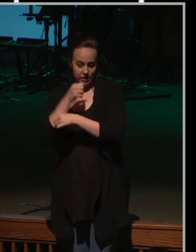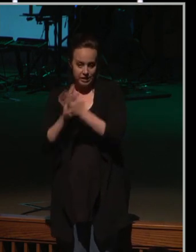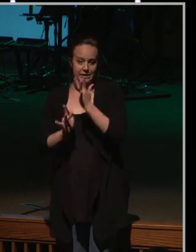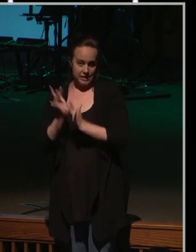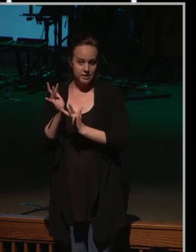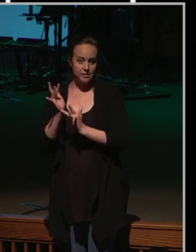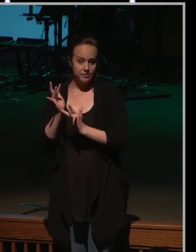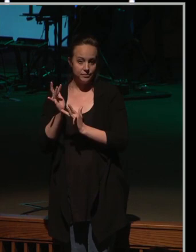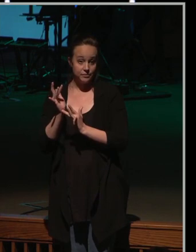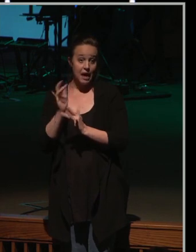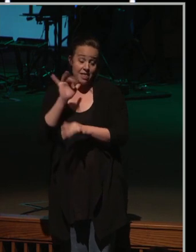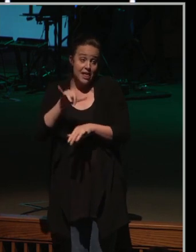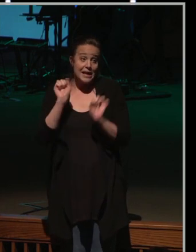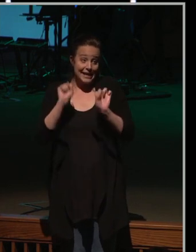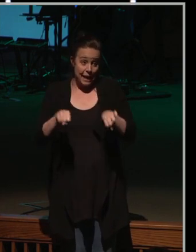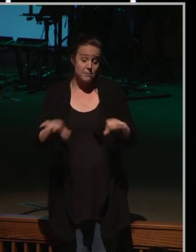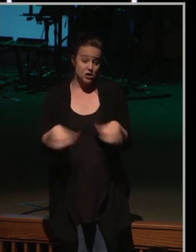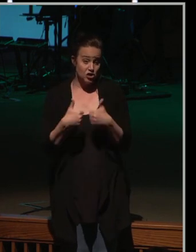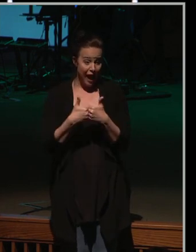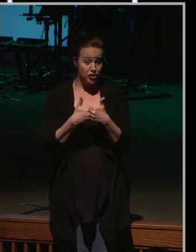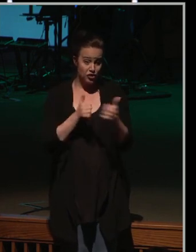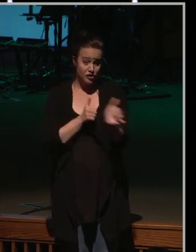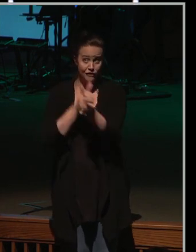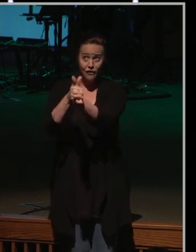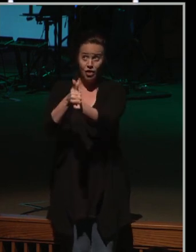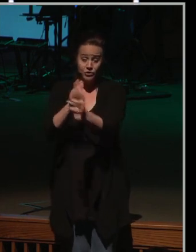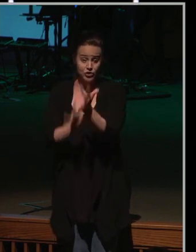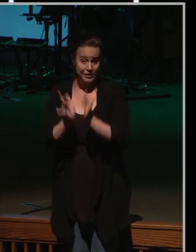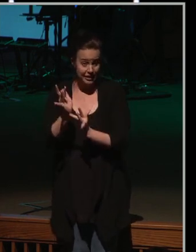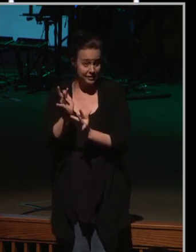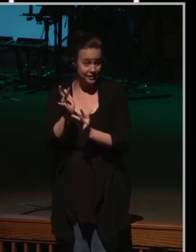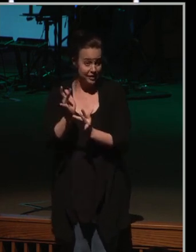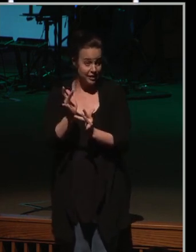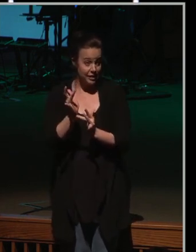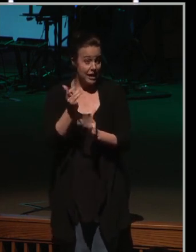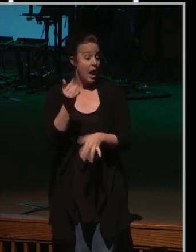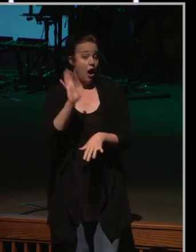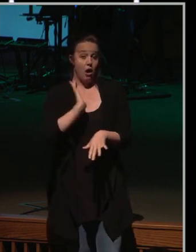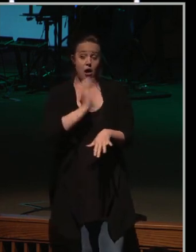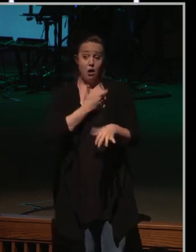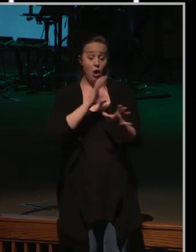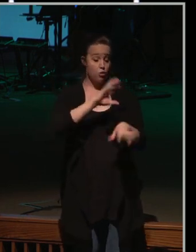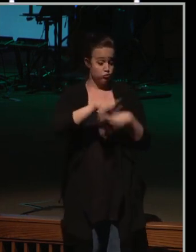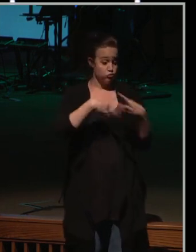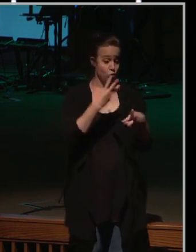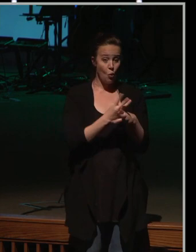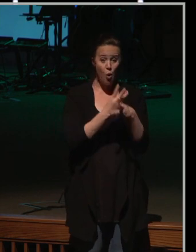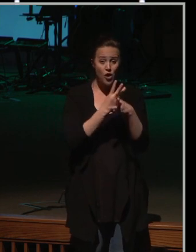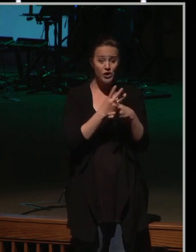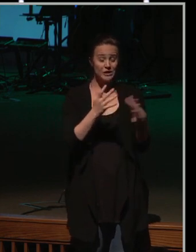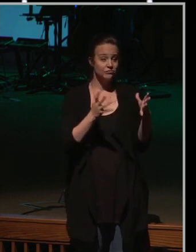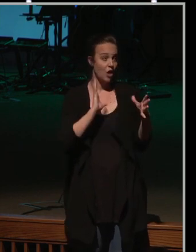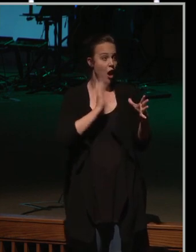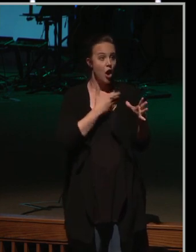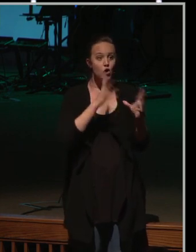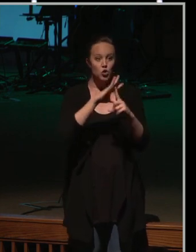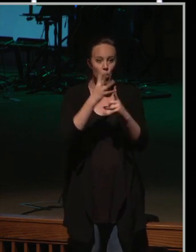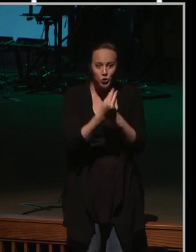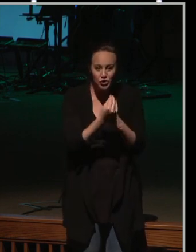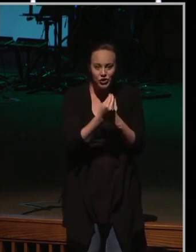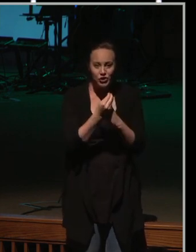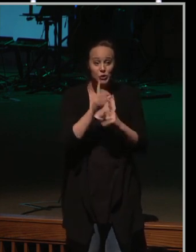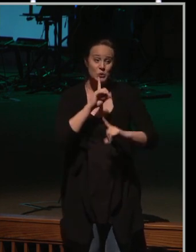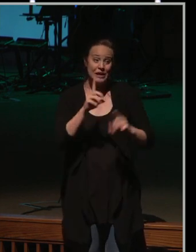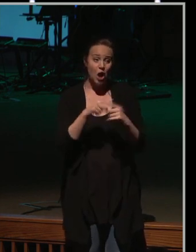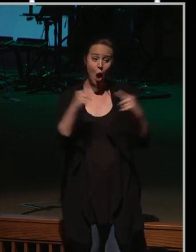really challenging. Especially when we live in a world and live in a culture that seems to value things that are directly opposed to the things of